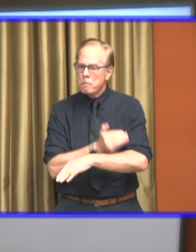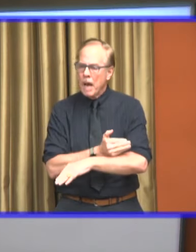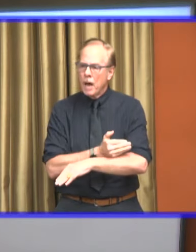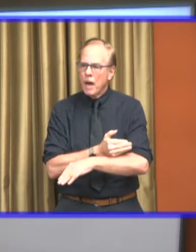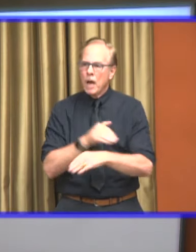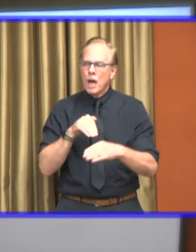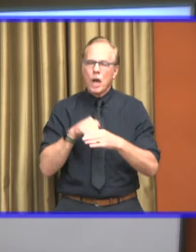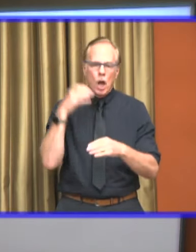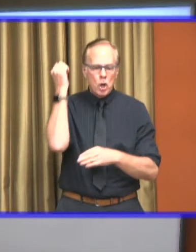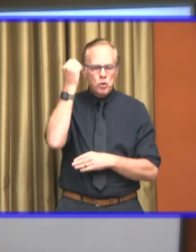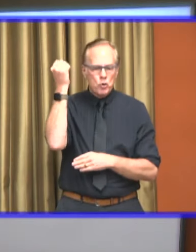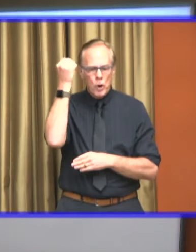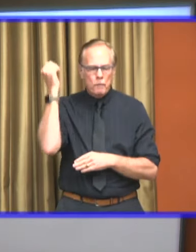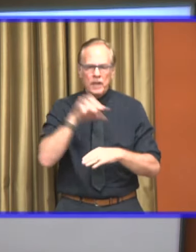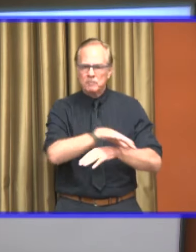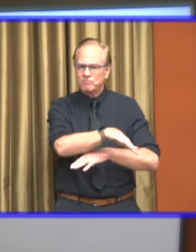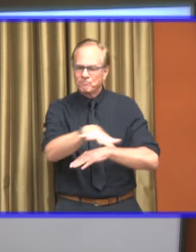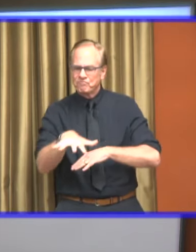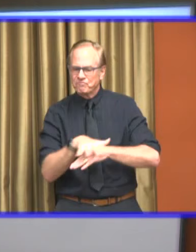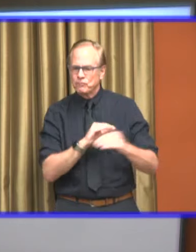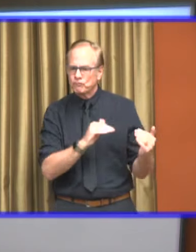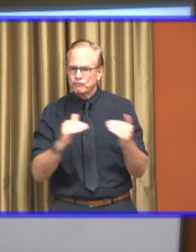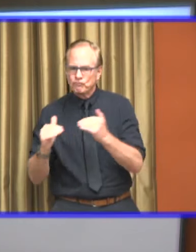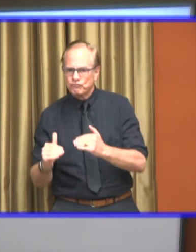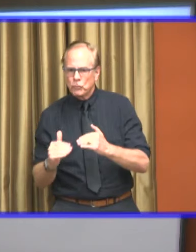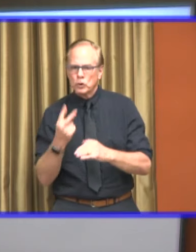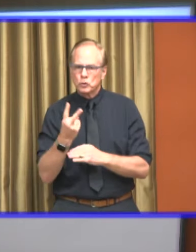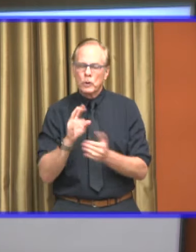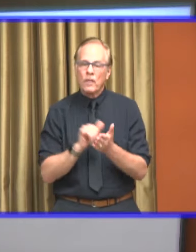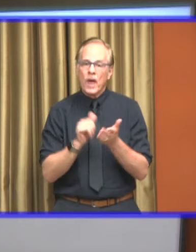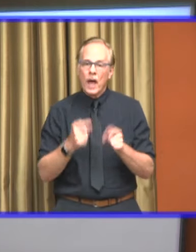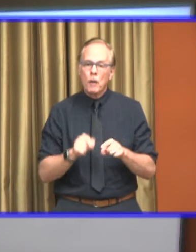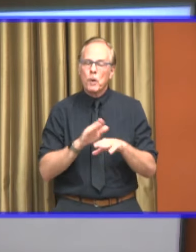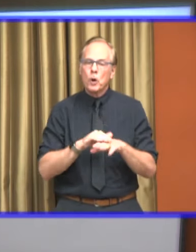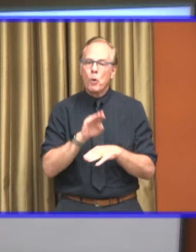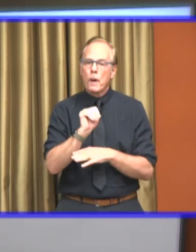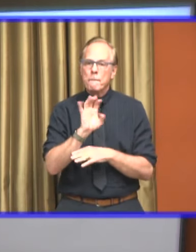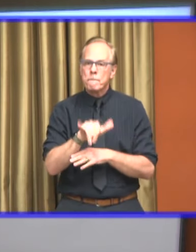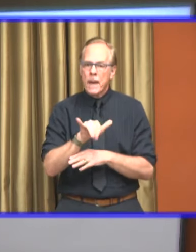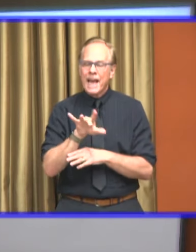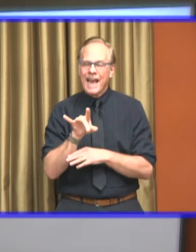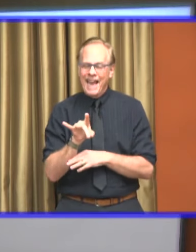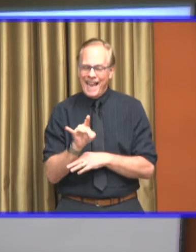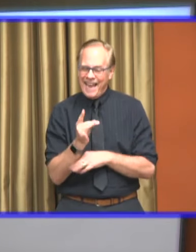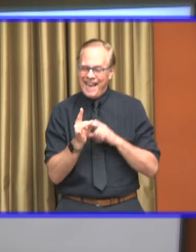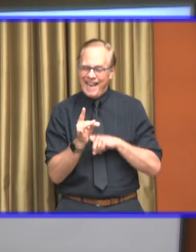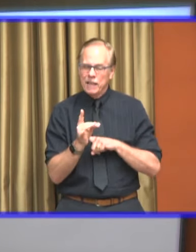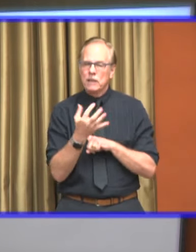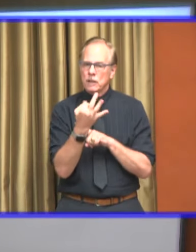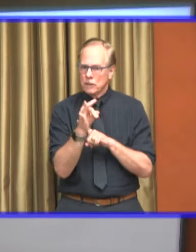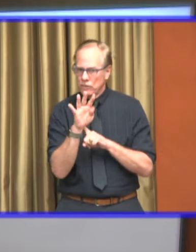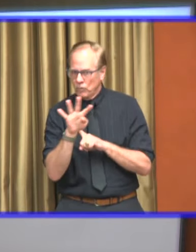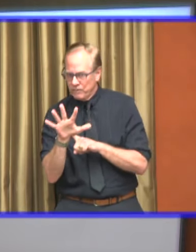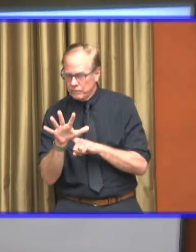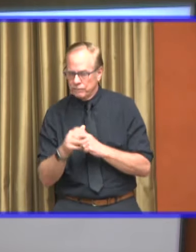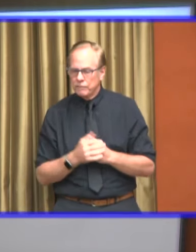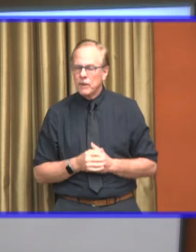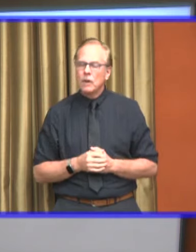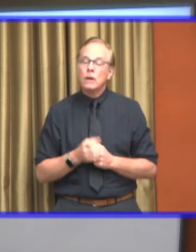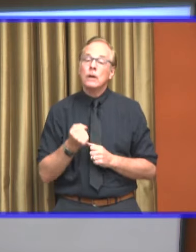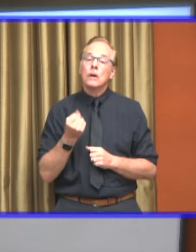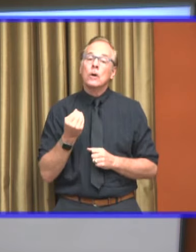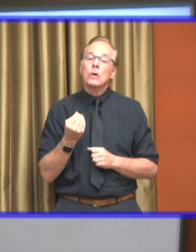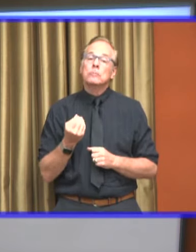the European theater occurred on May 8th in 1945.